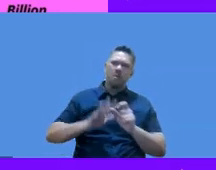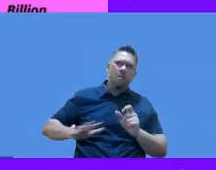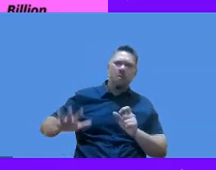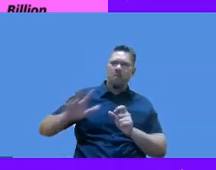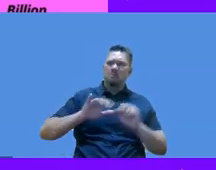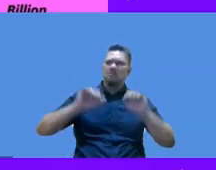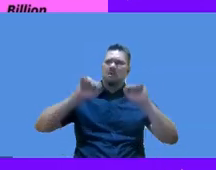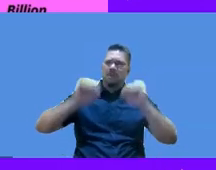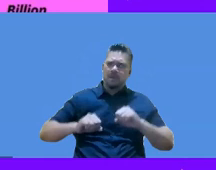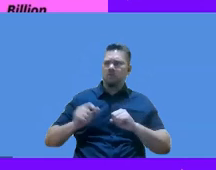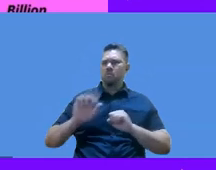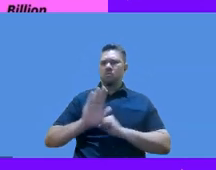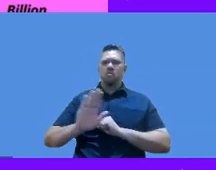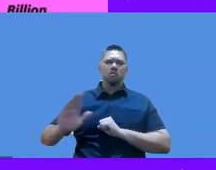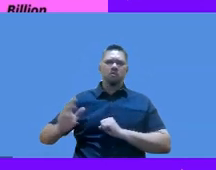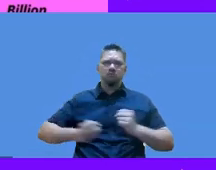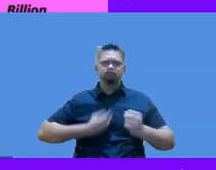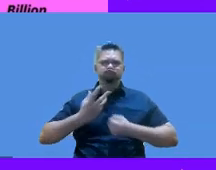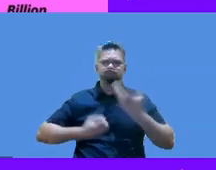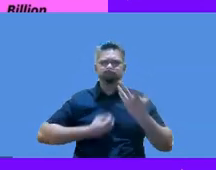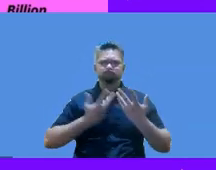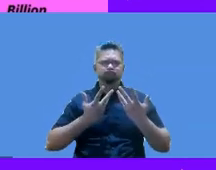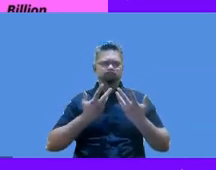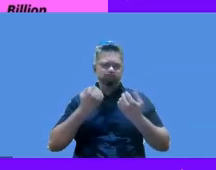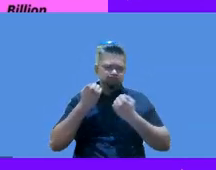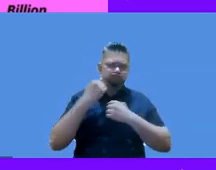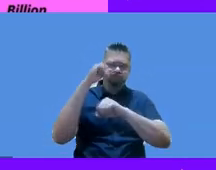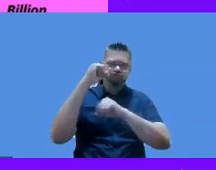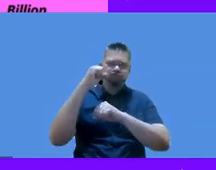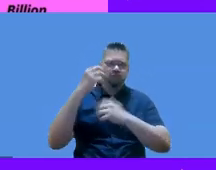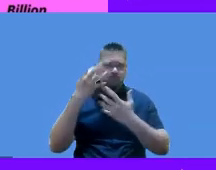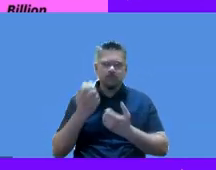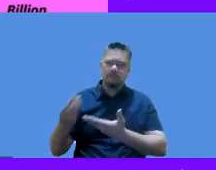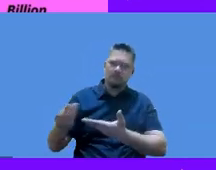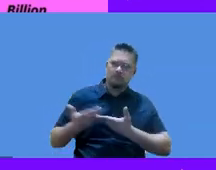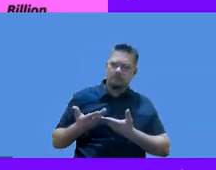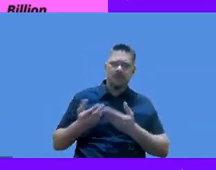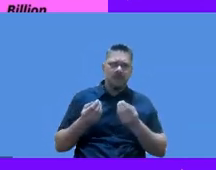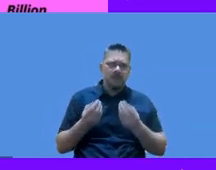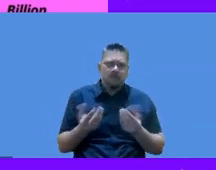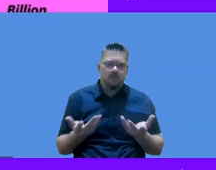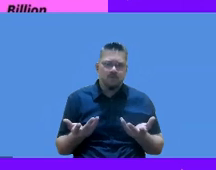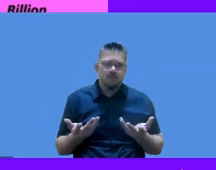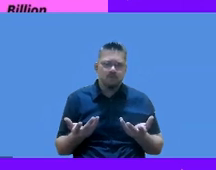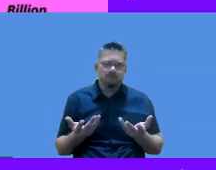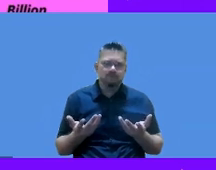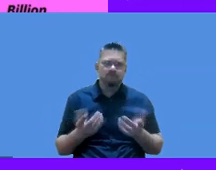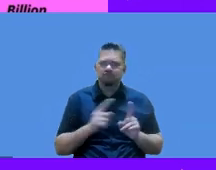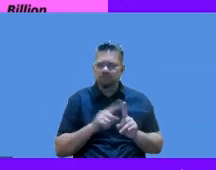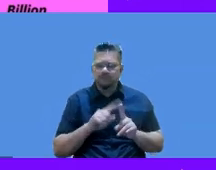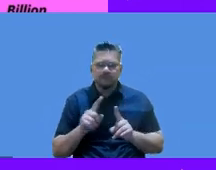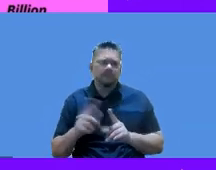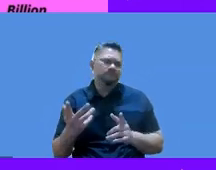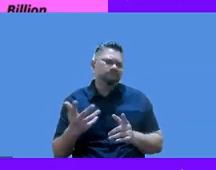them. You know, given your experience in advocacy, the moments, the movements you've been involved in, what's your advice to the